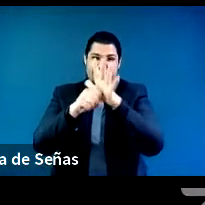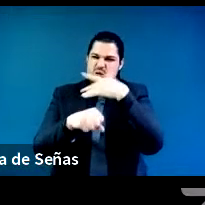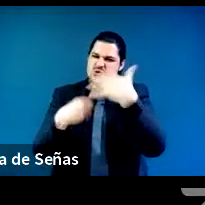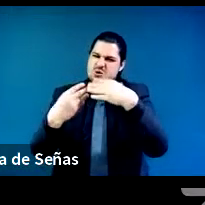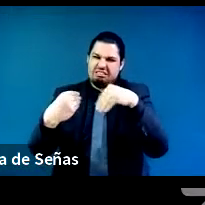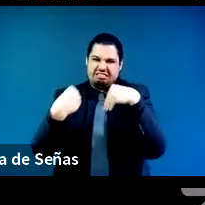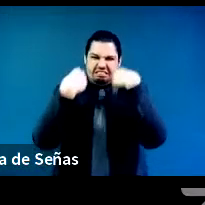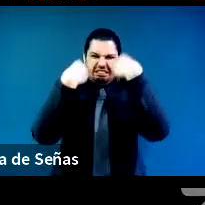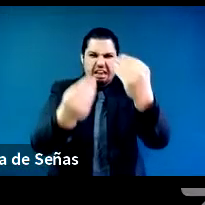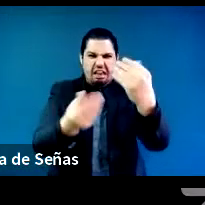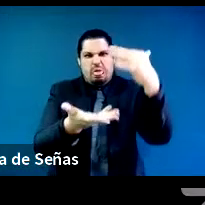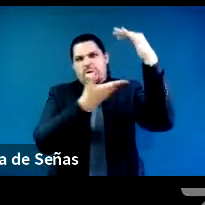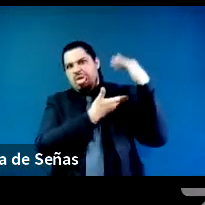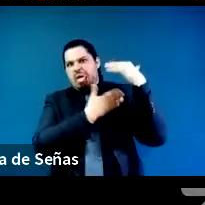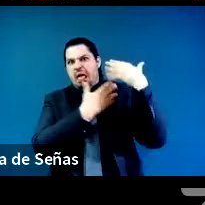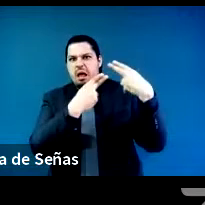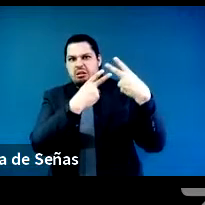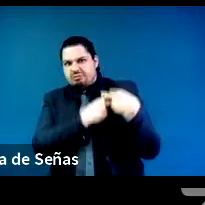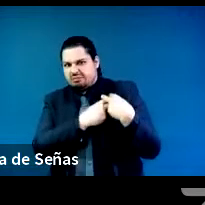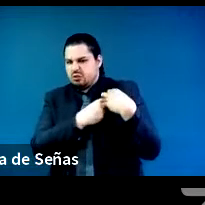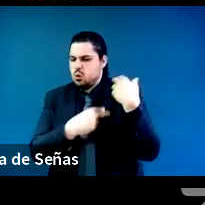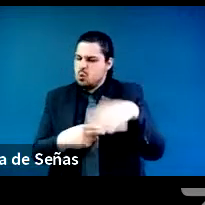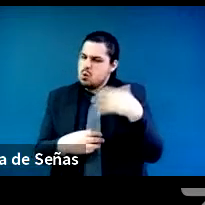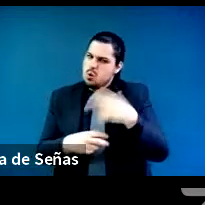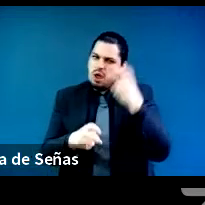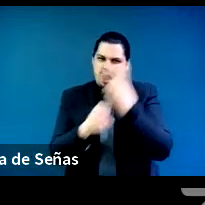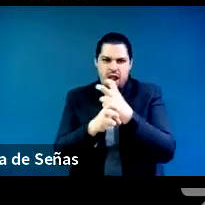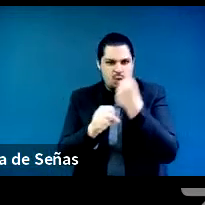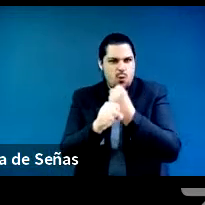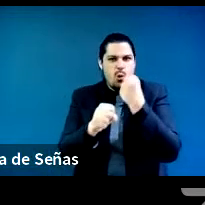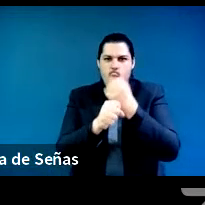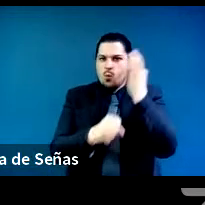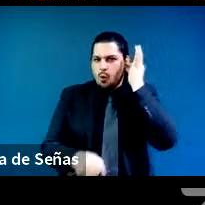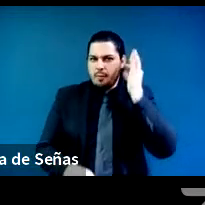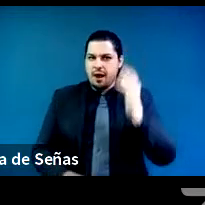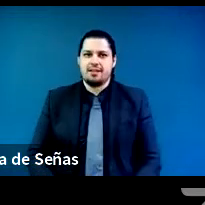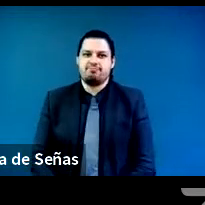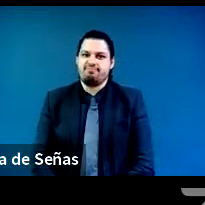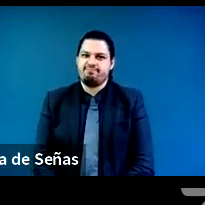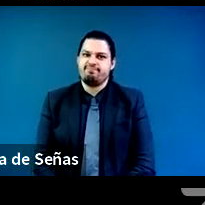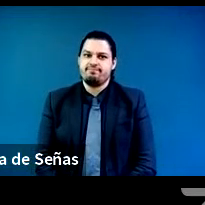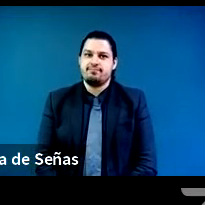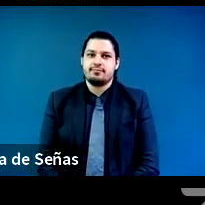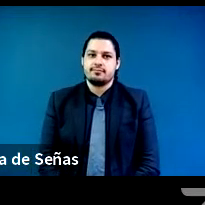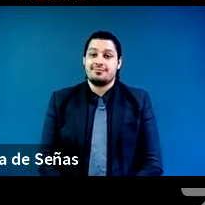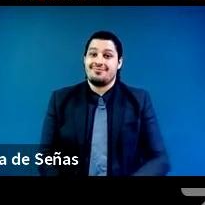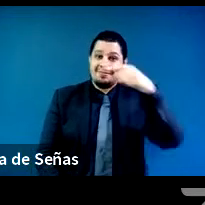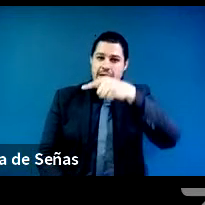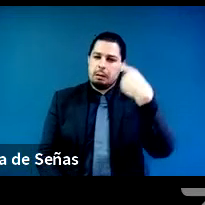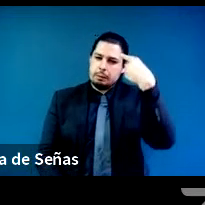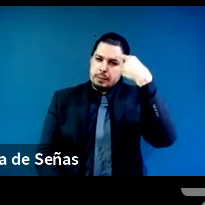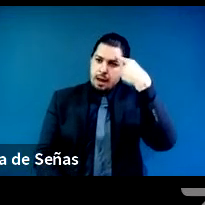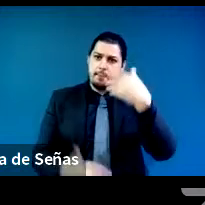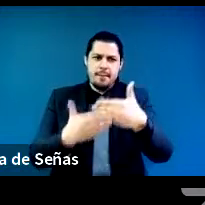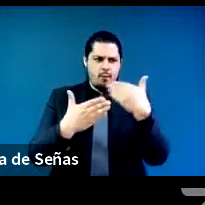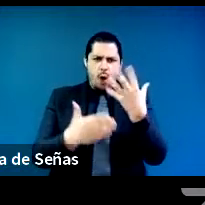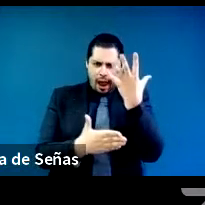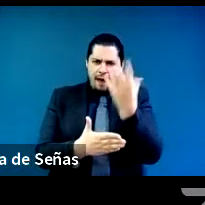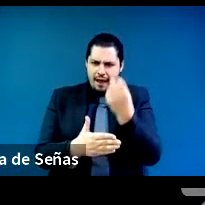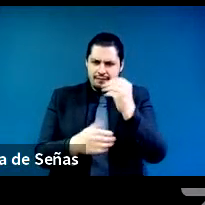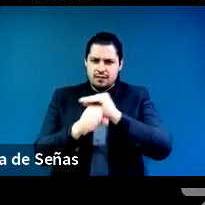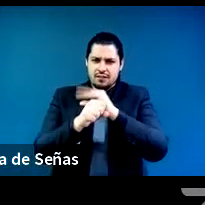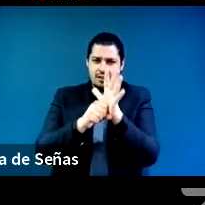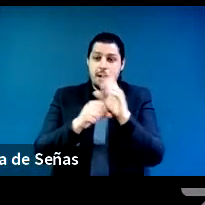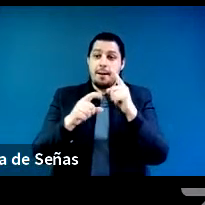to understand that caregiving should be their task, that they should be part of this. And this also has to do also with the perspective in terms